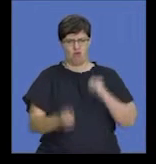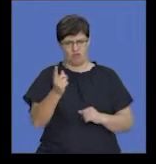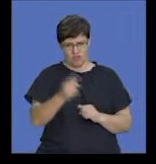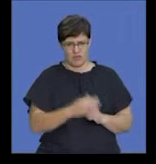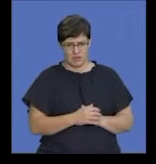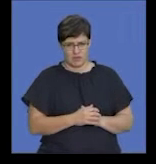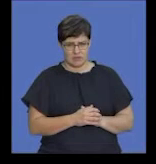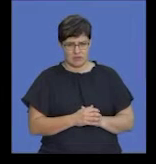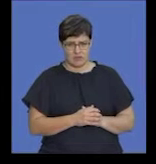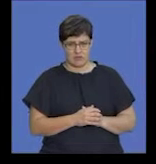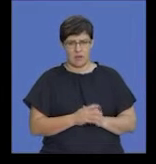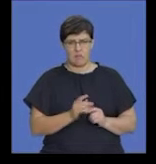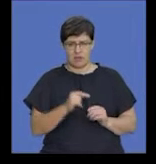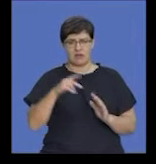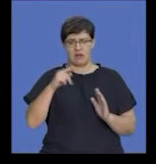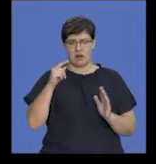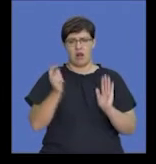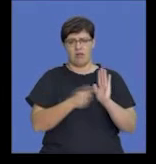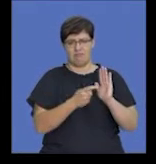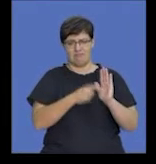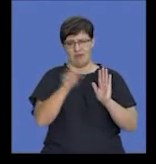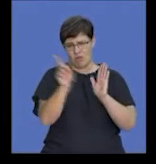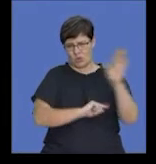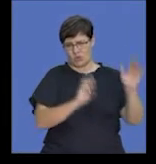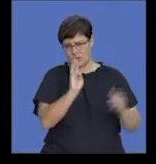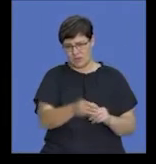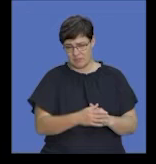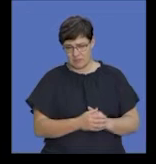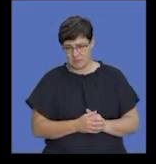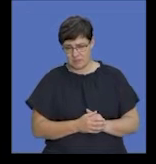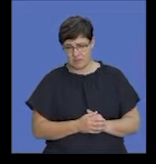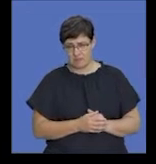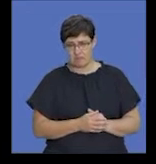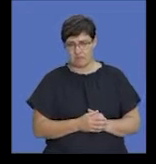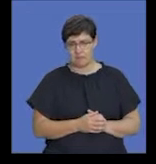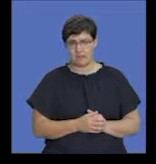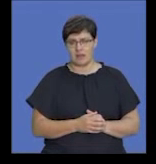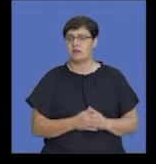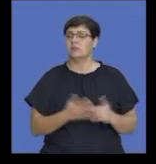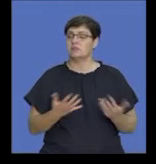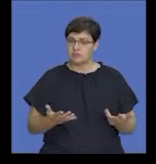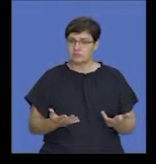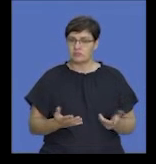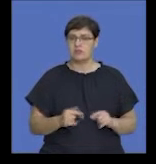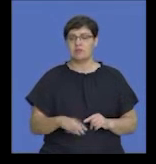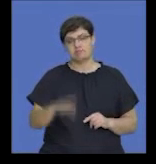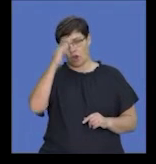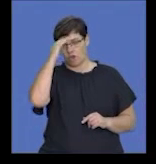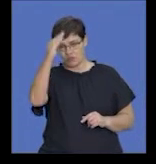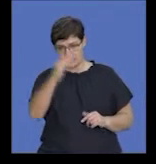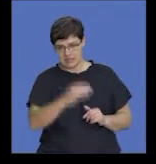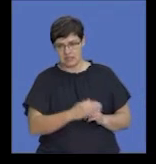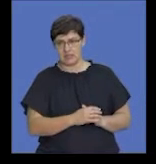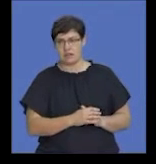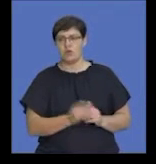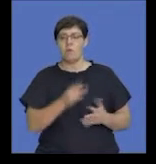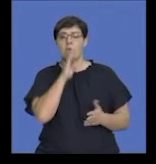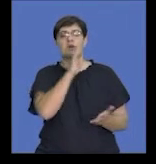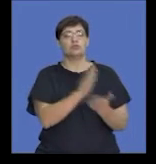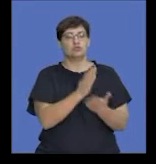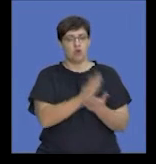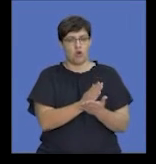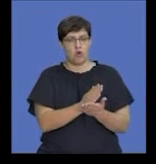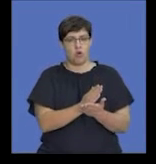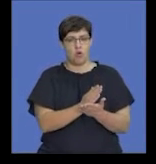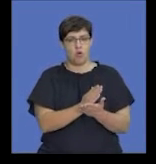wrong. You may be discredited for something like that. Okay, so then the salutation or the greeting, we need to ensure after we write all